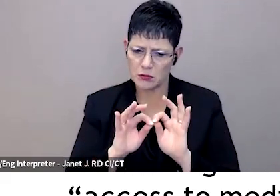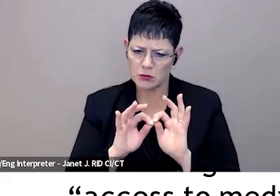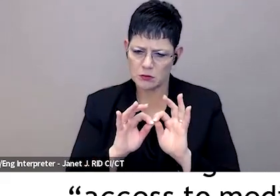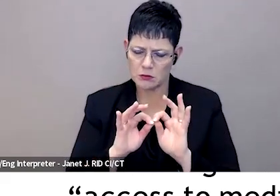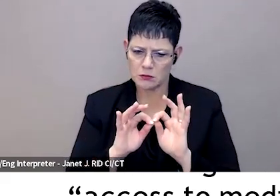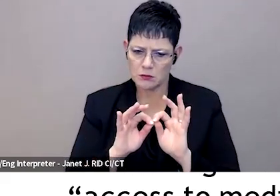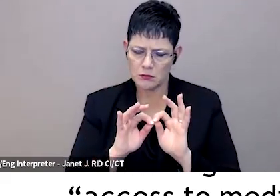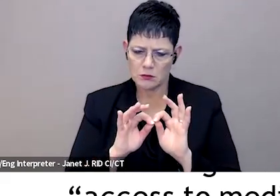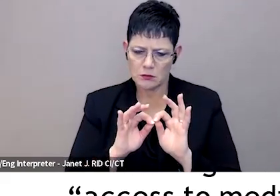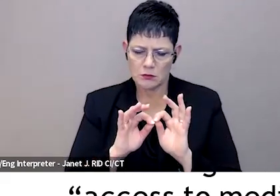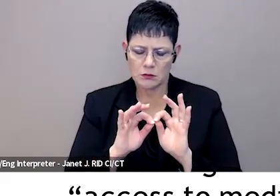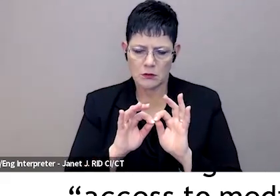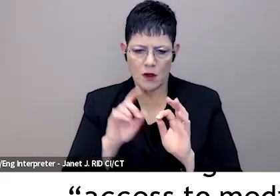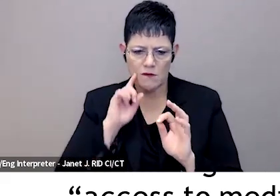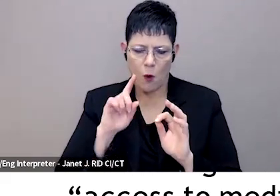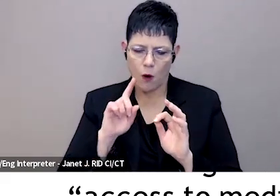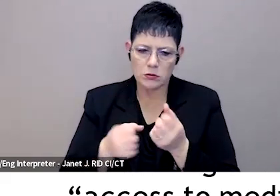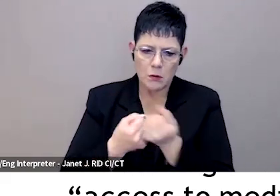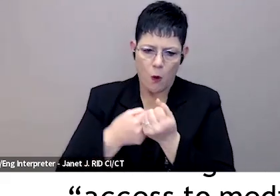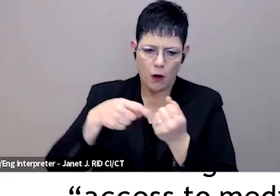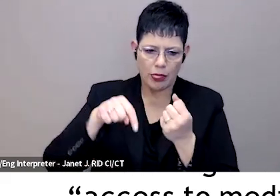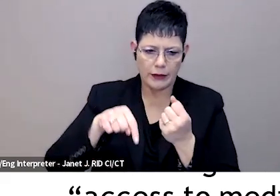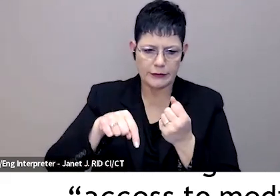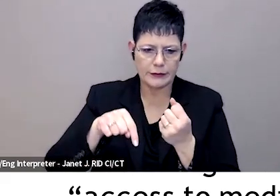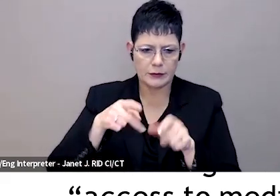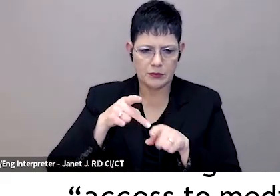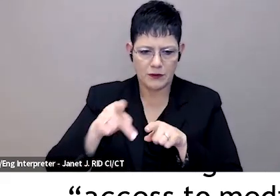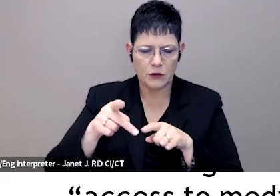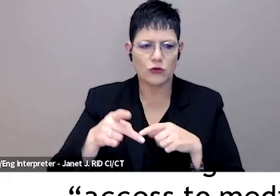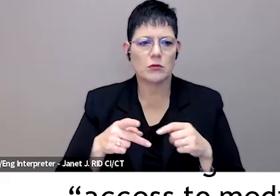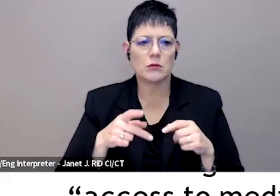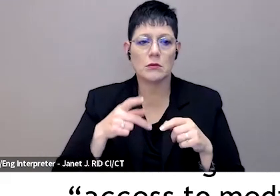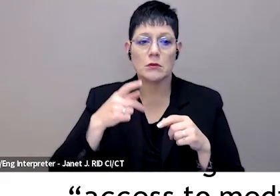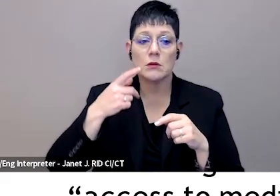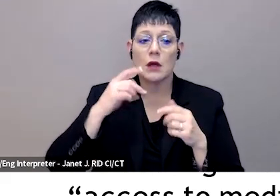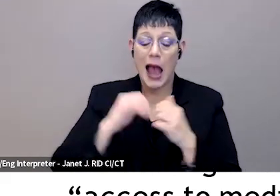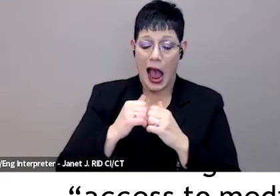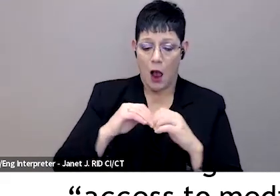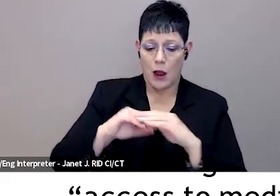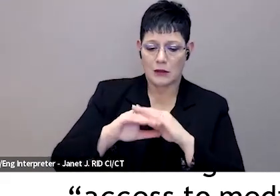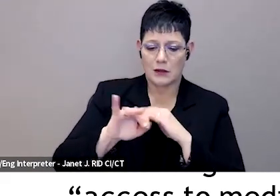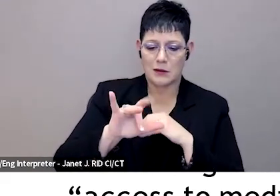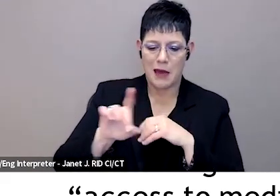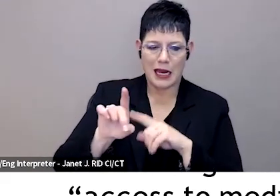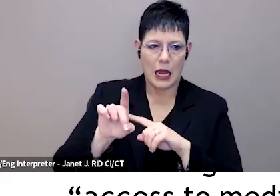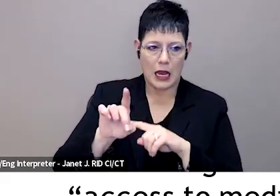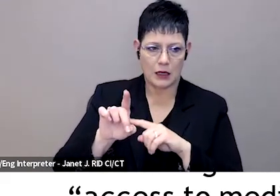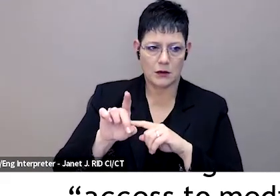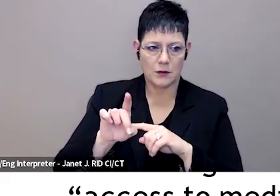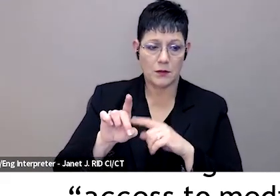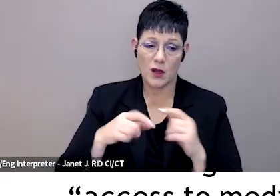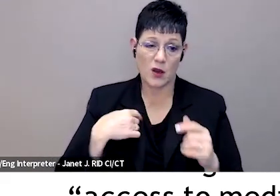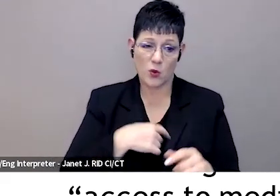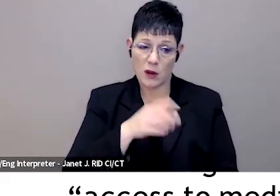move this work within the ensuring access to Medicaid rule, by stating very bluntly